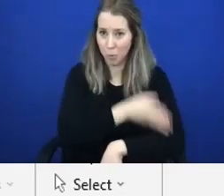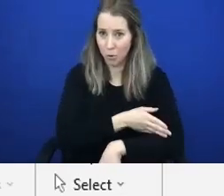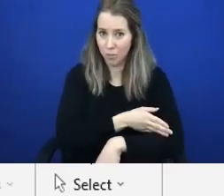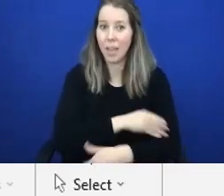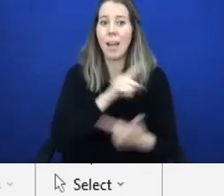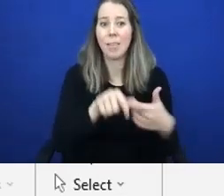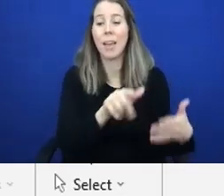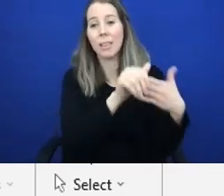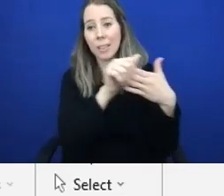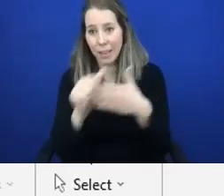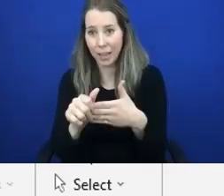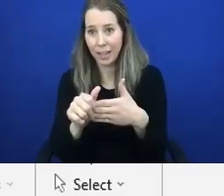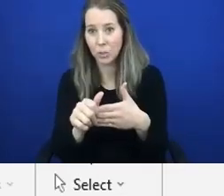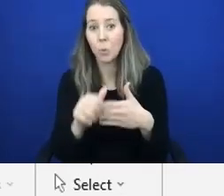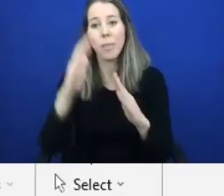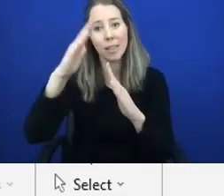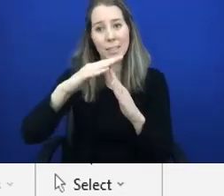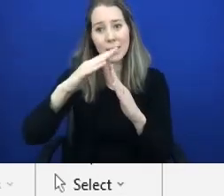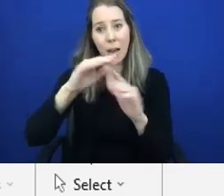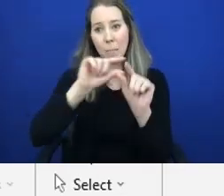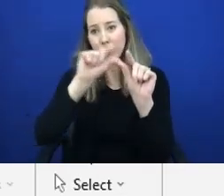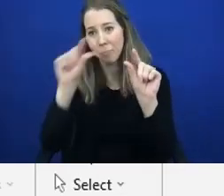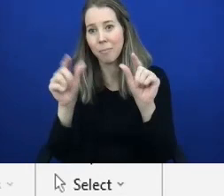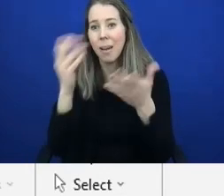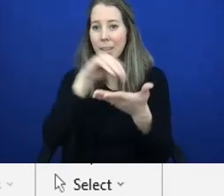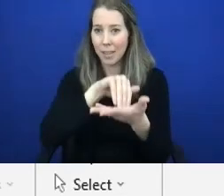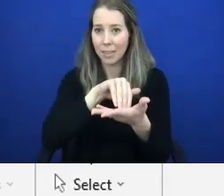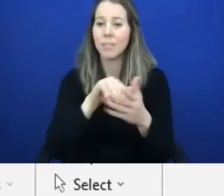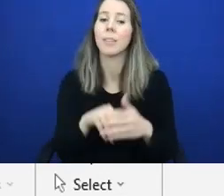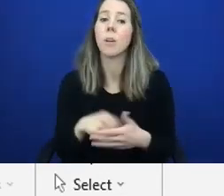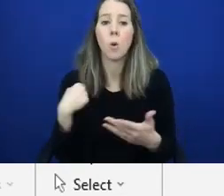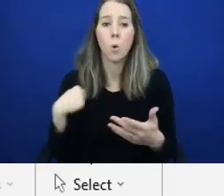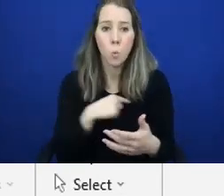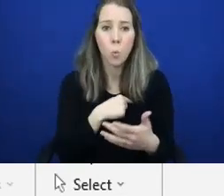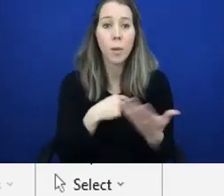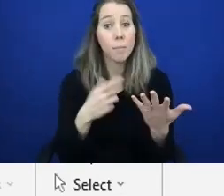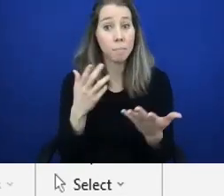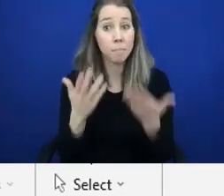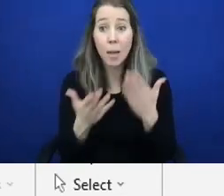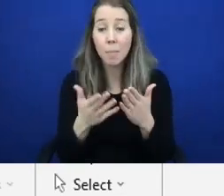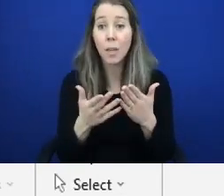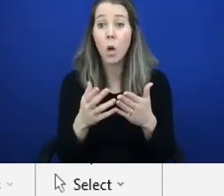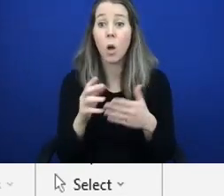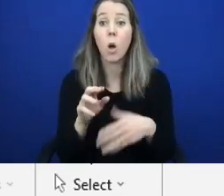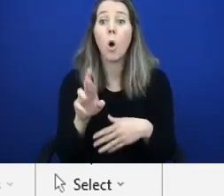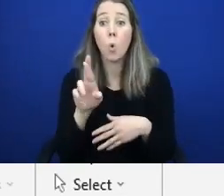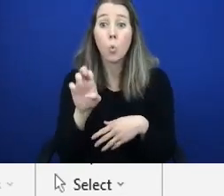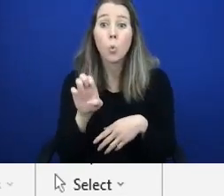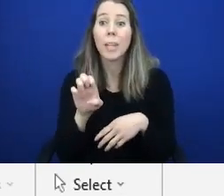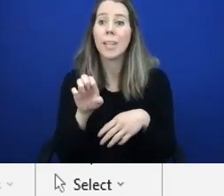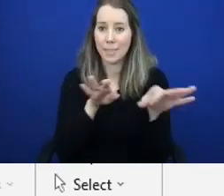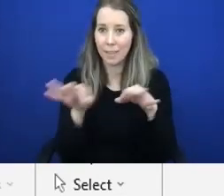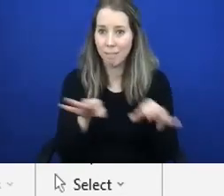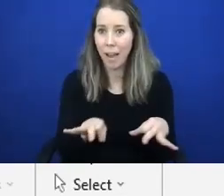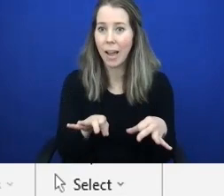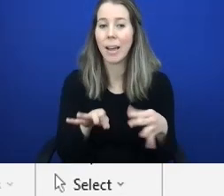then leads us to that top item again. We maybe redefine our outcomes. Do we